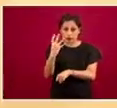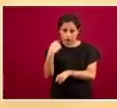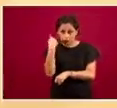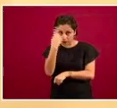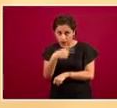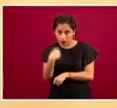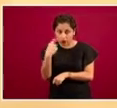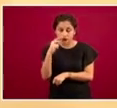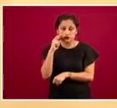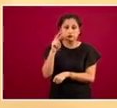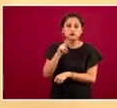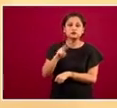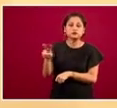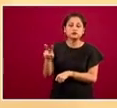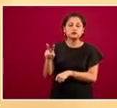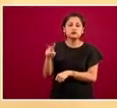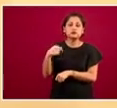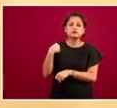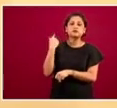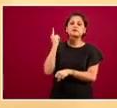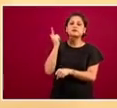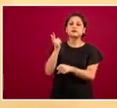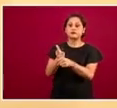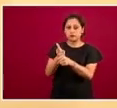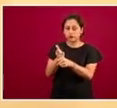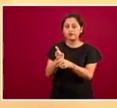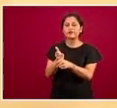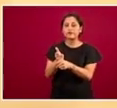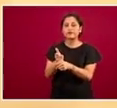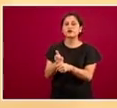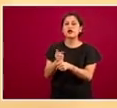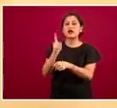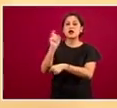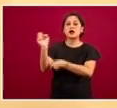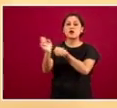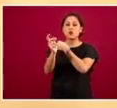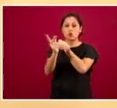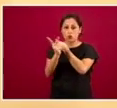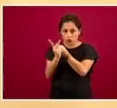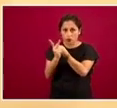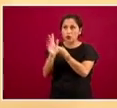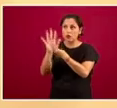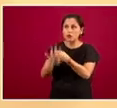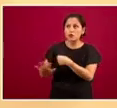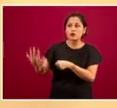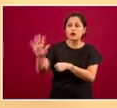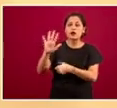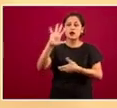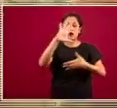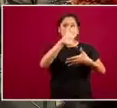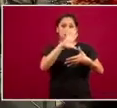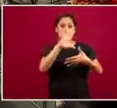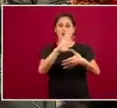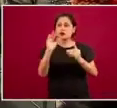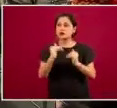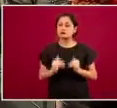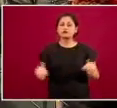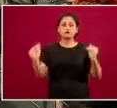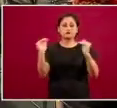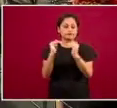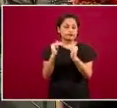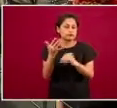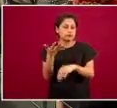specific data regarding the past 24 hours, we can see how the European region and the Americas